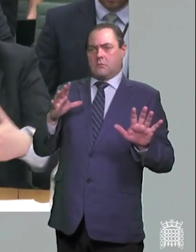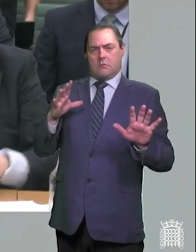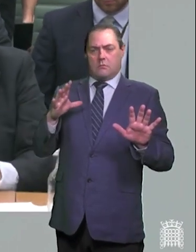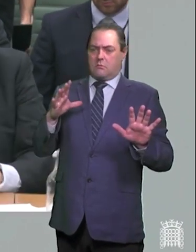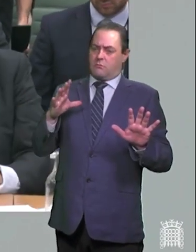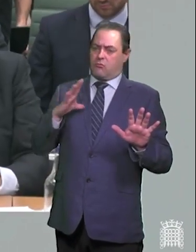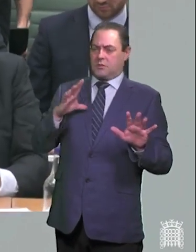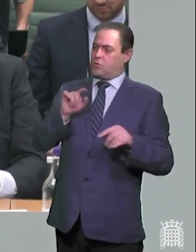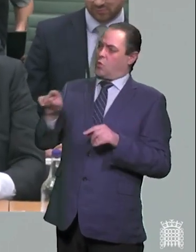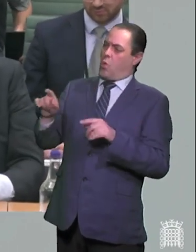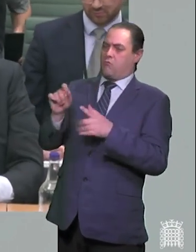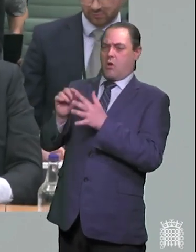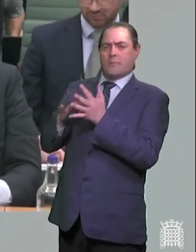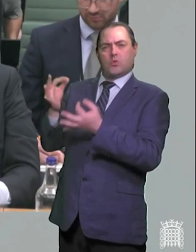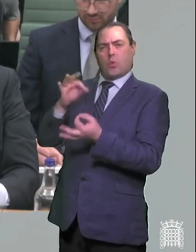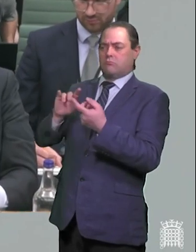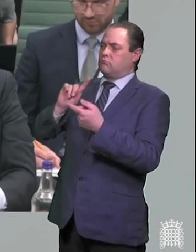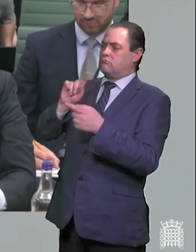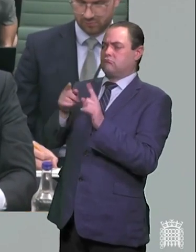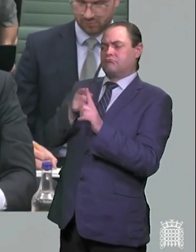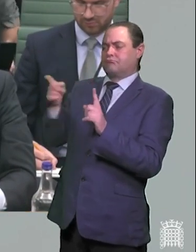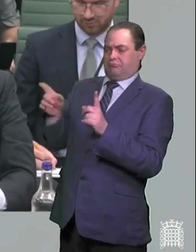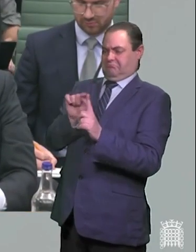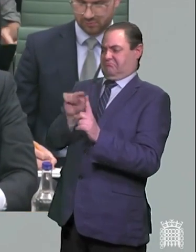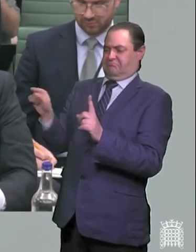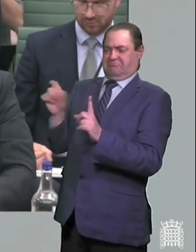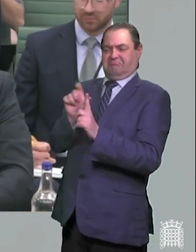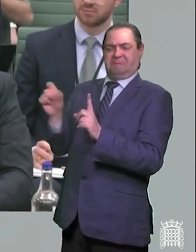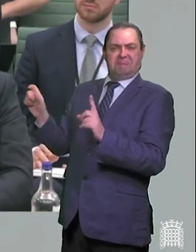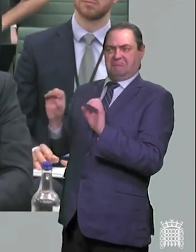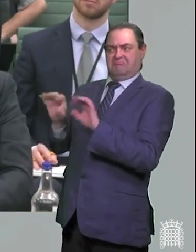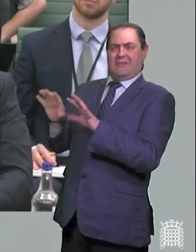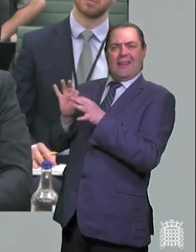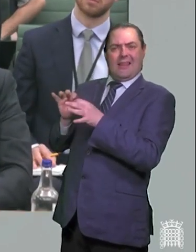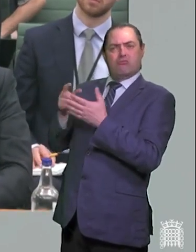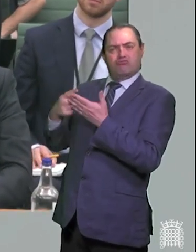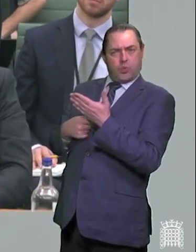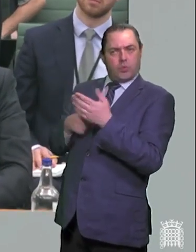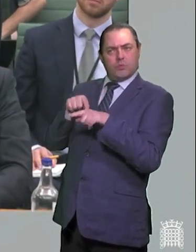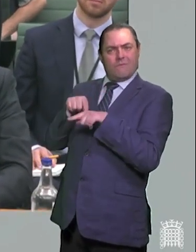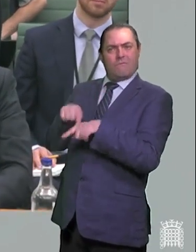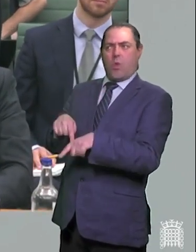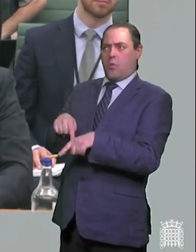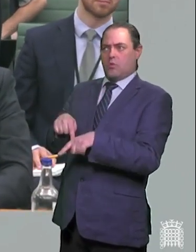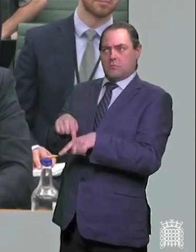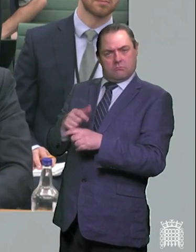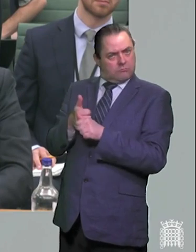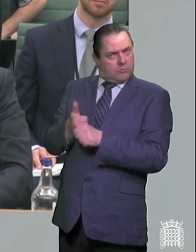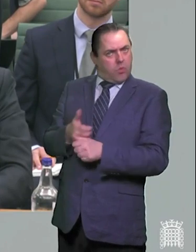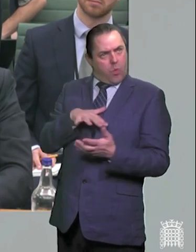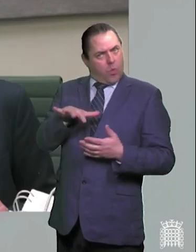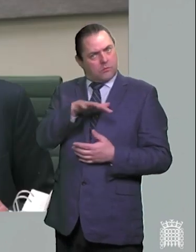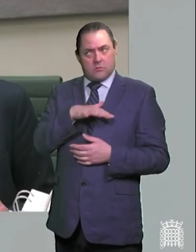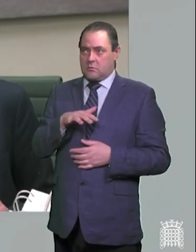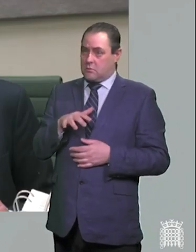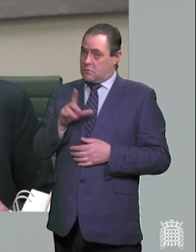use in PMQs that about the rules being followed was supported. But do